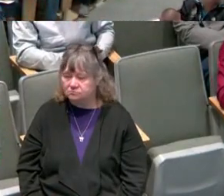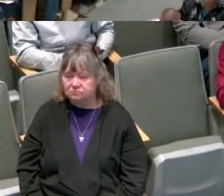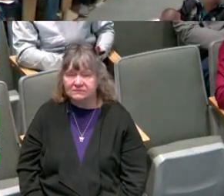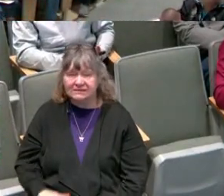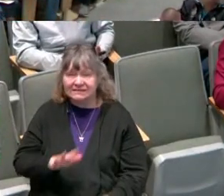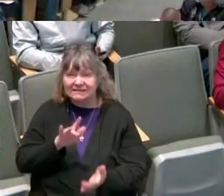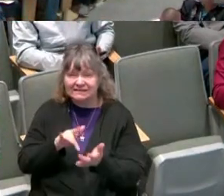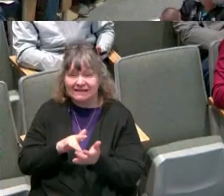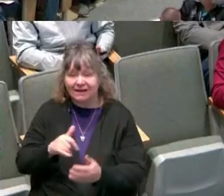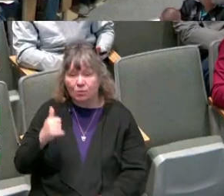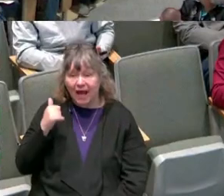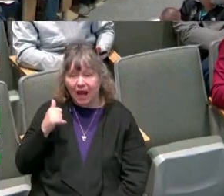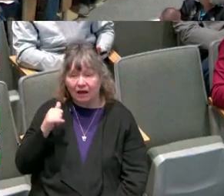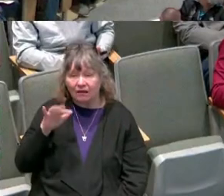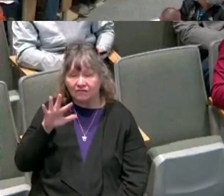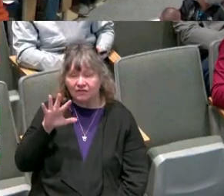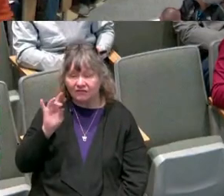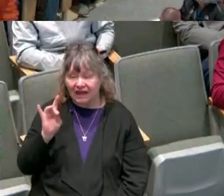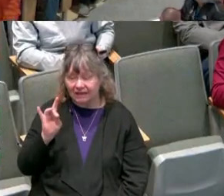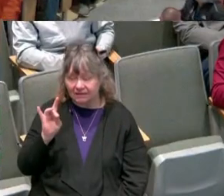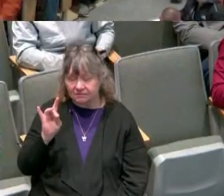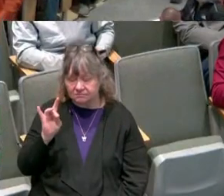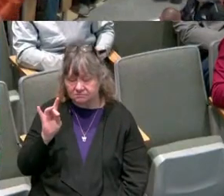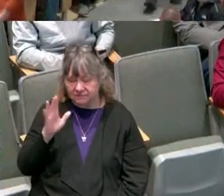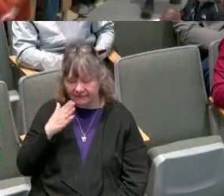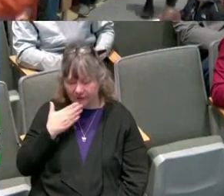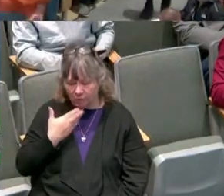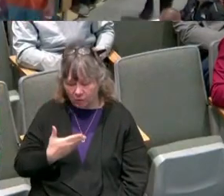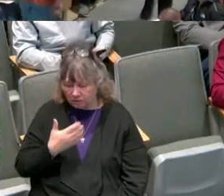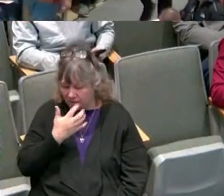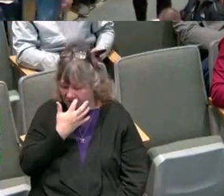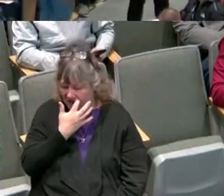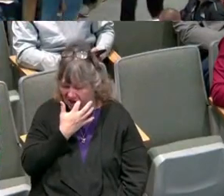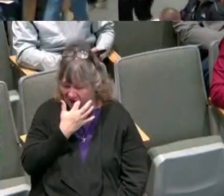Center back 58. thank you